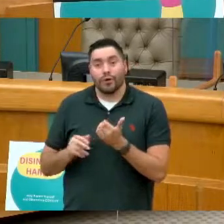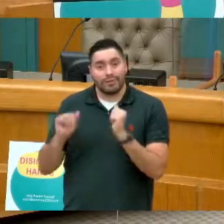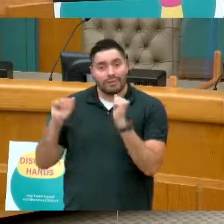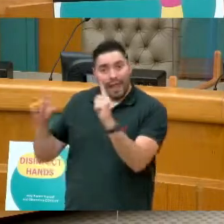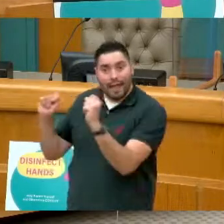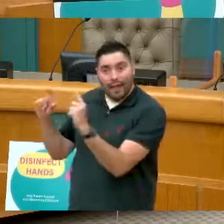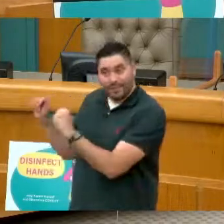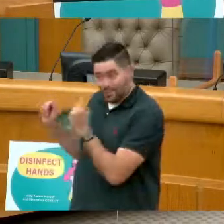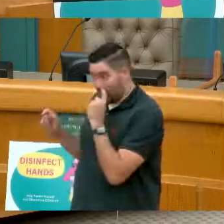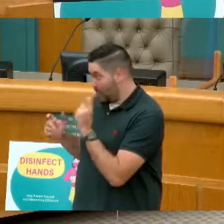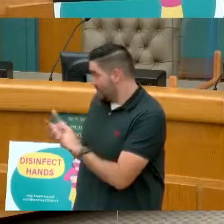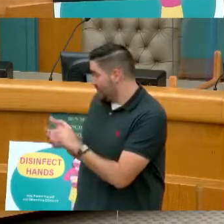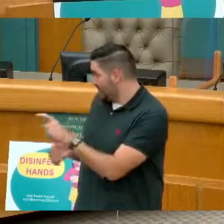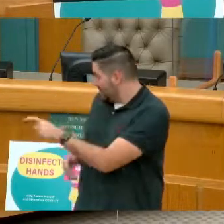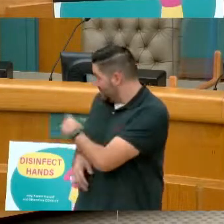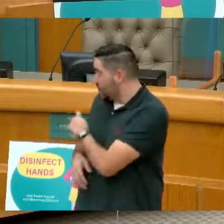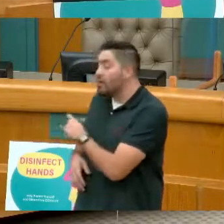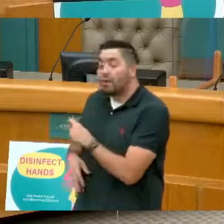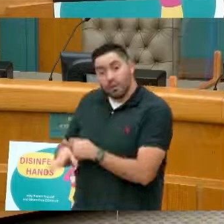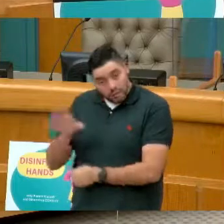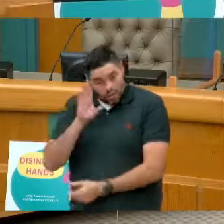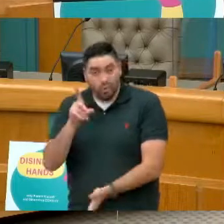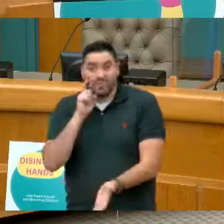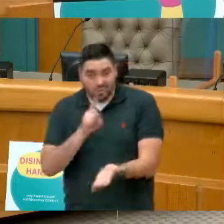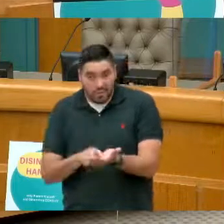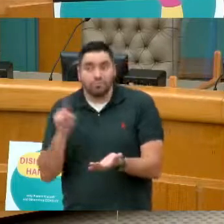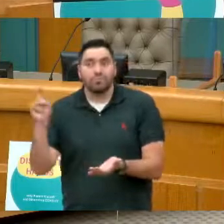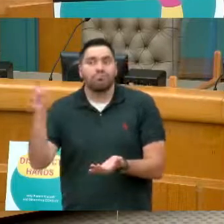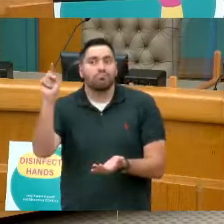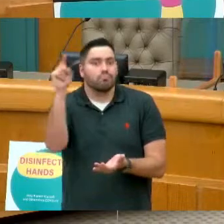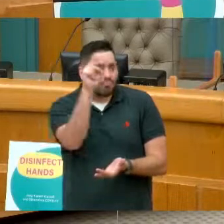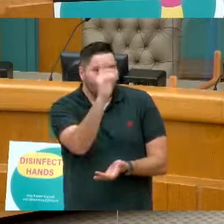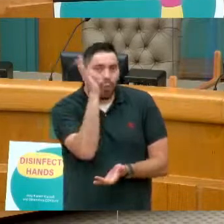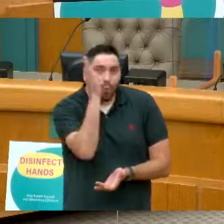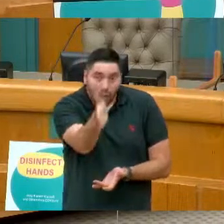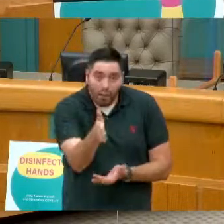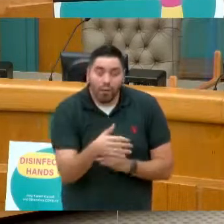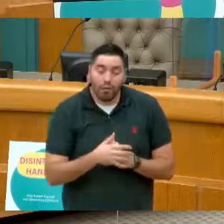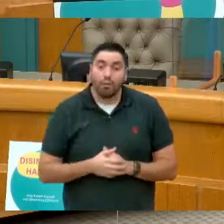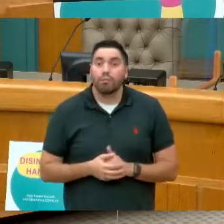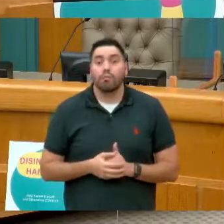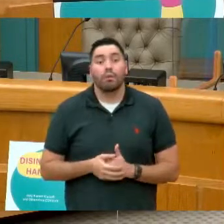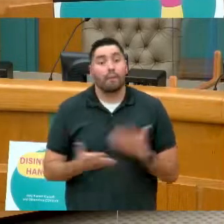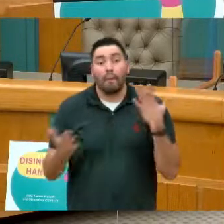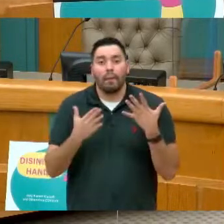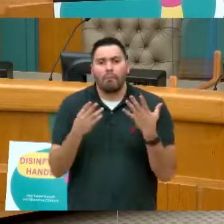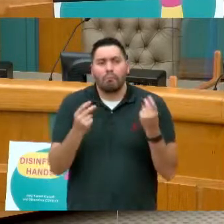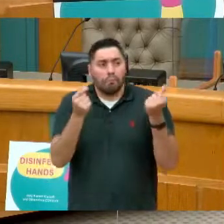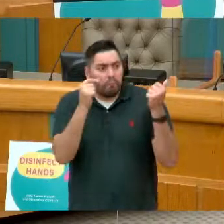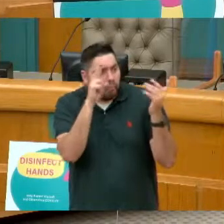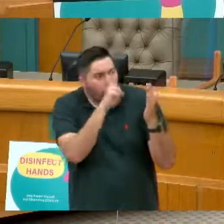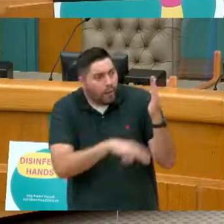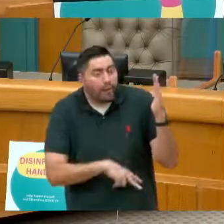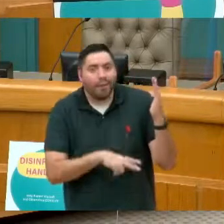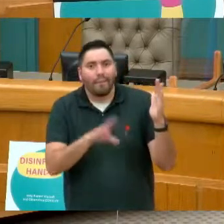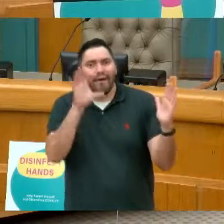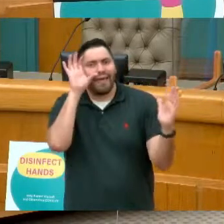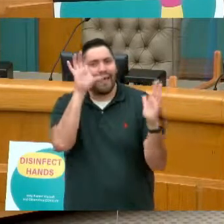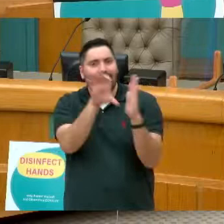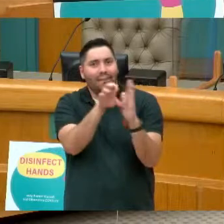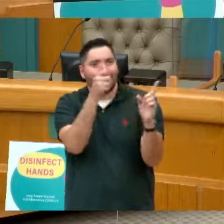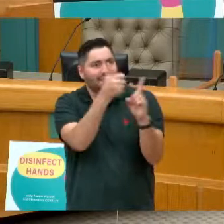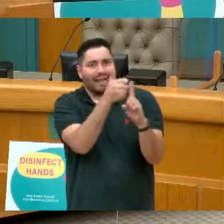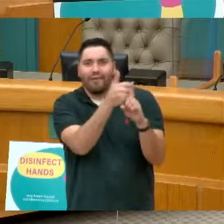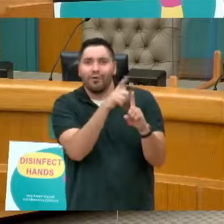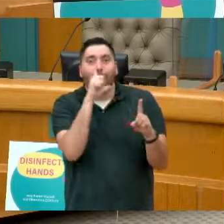blue. And I'm grateful for you, the media, covering this press conference today, and are also helping us share our message to